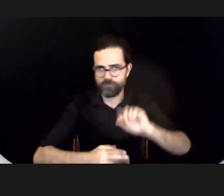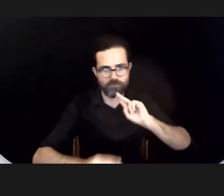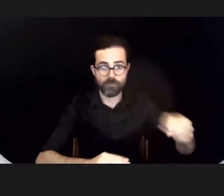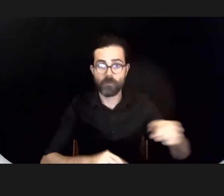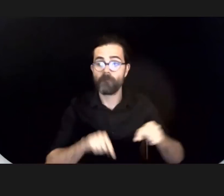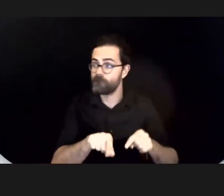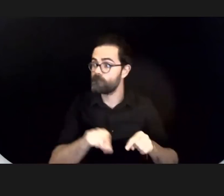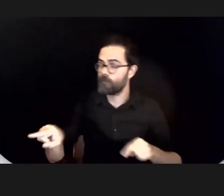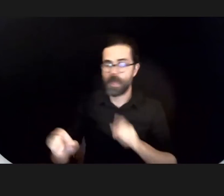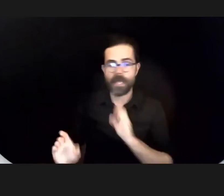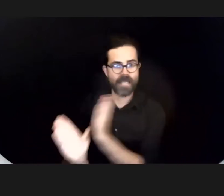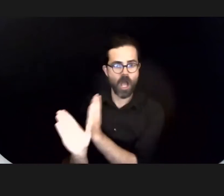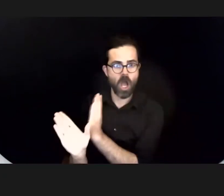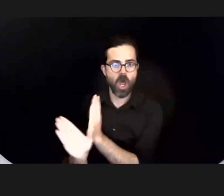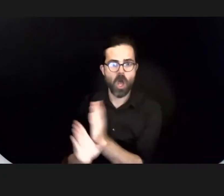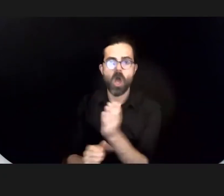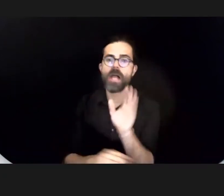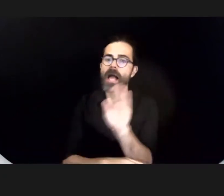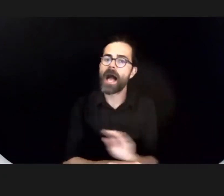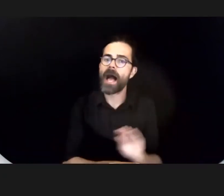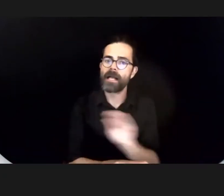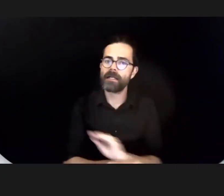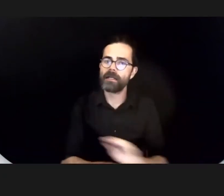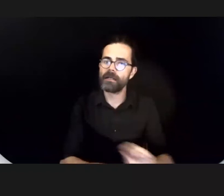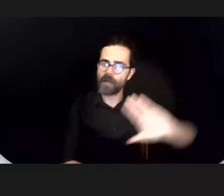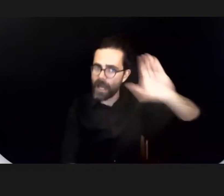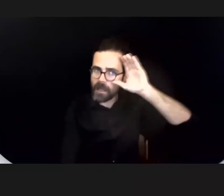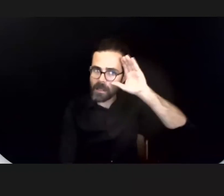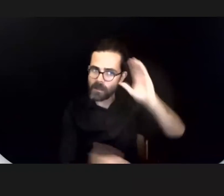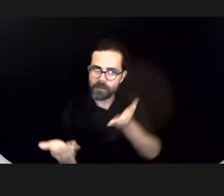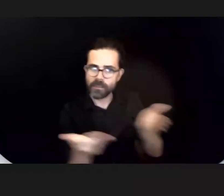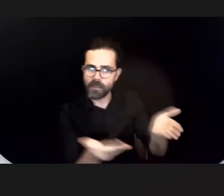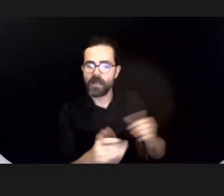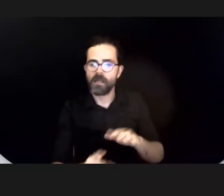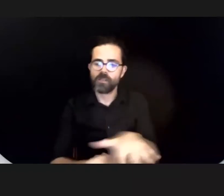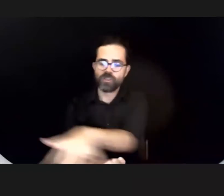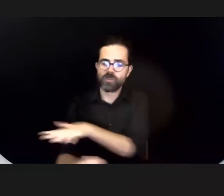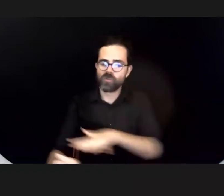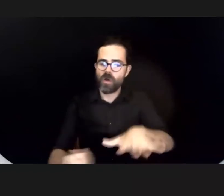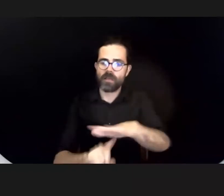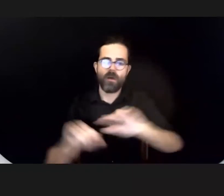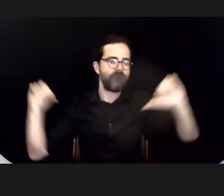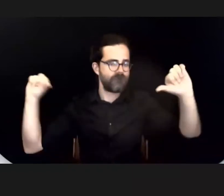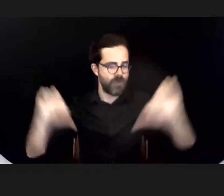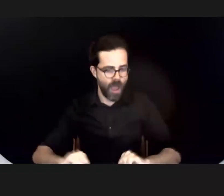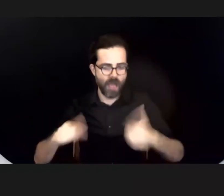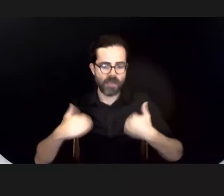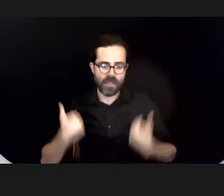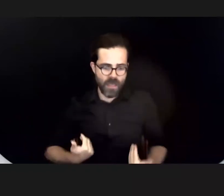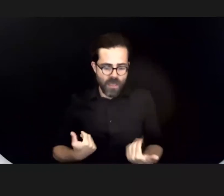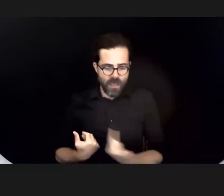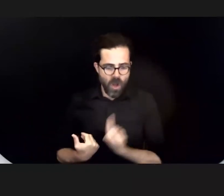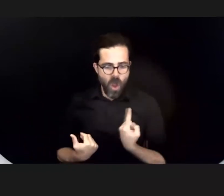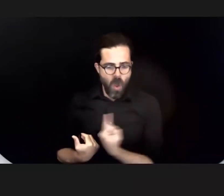care requests called requesting attention in situations of crisis, loneliness, anguish, needs of communication. You